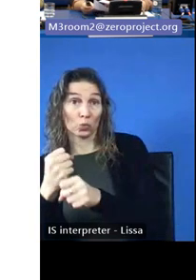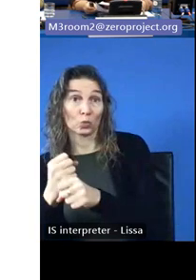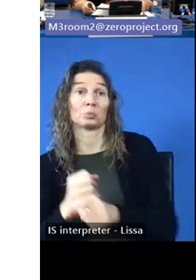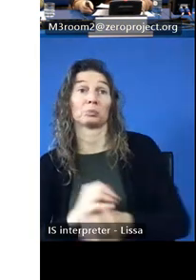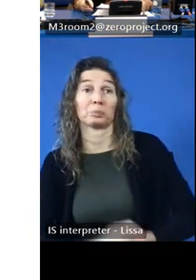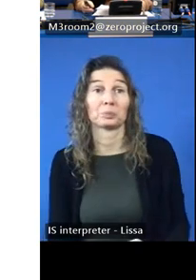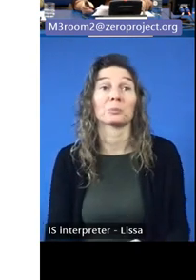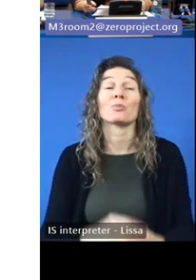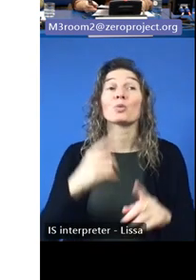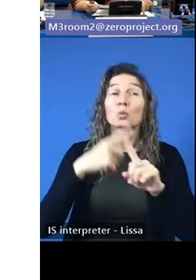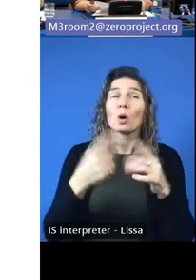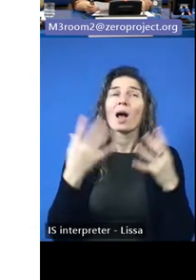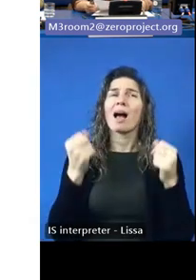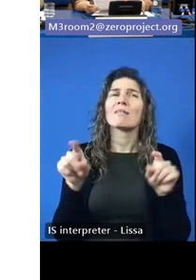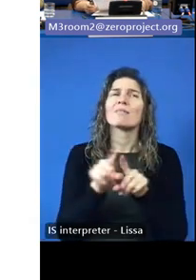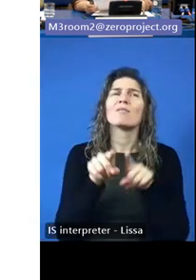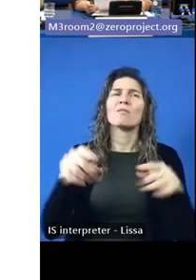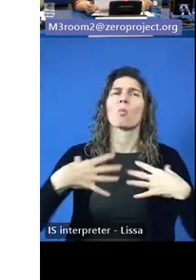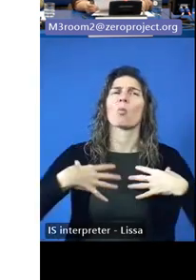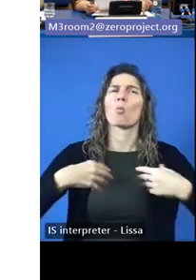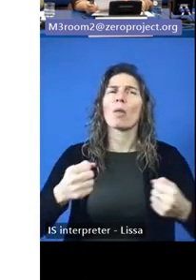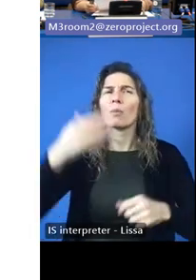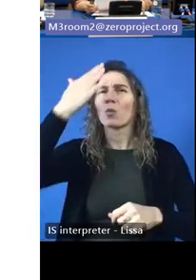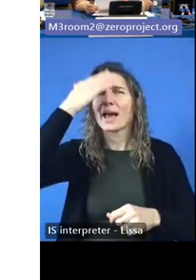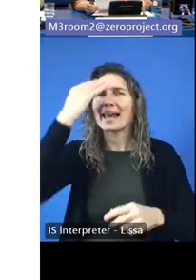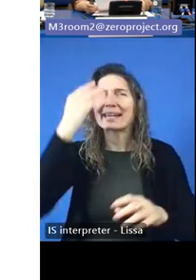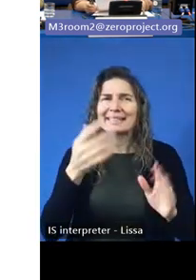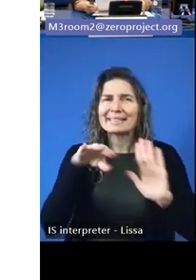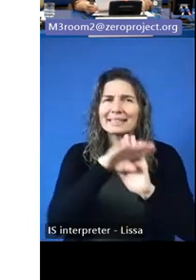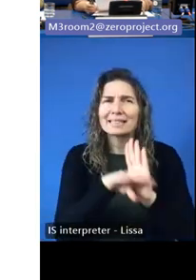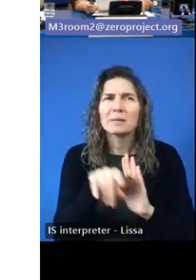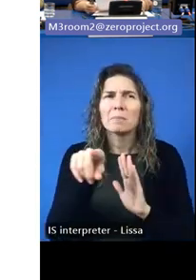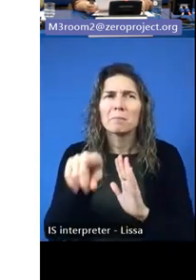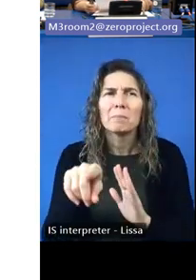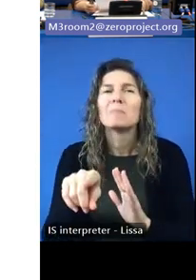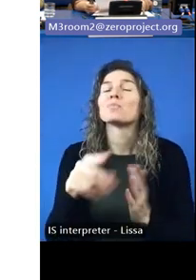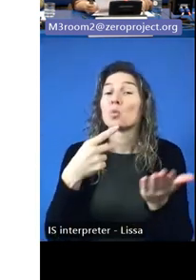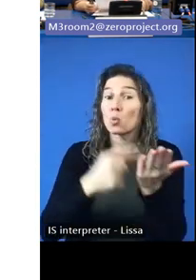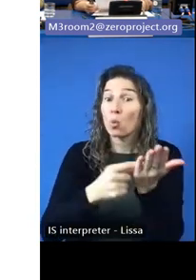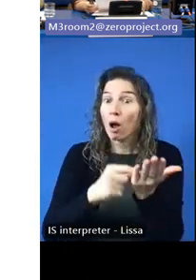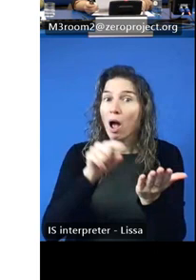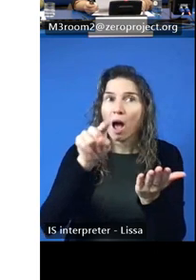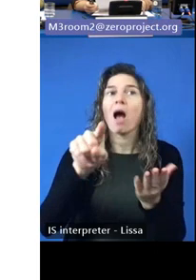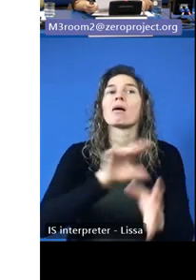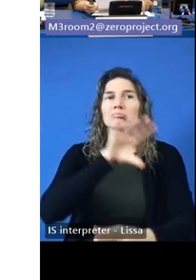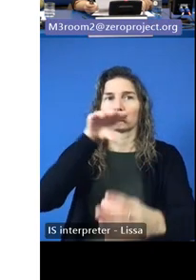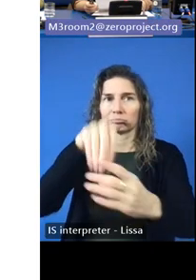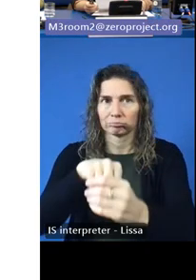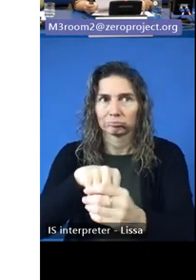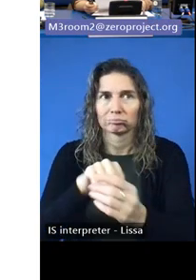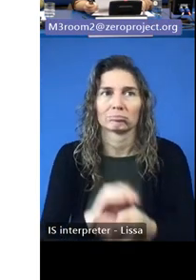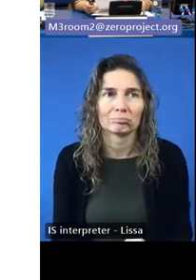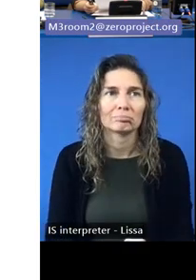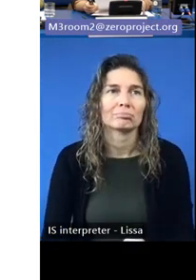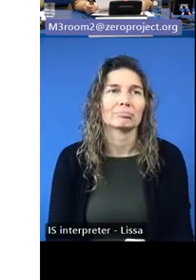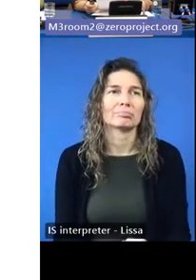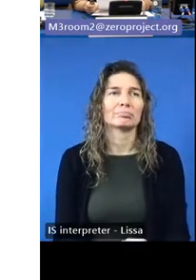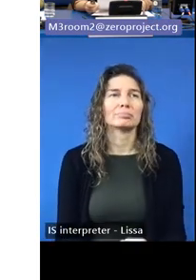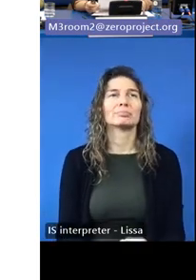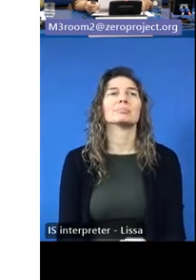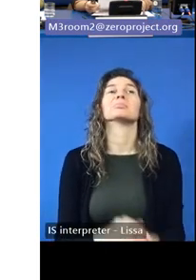policies. In Uganda, we contributed to disability inclusion and national nutrition guidelines. We've also influenced